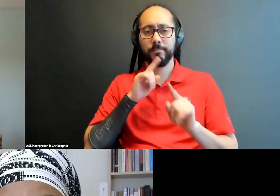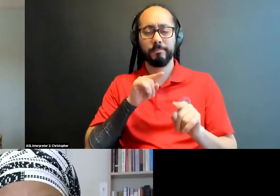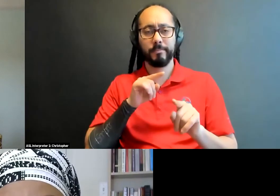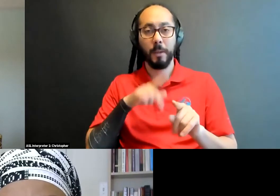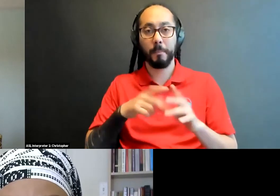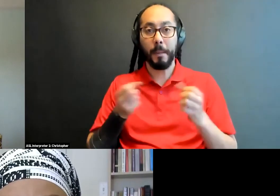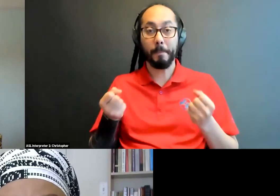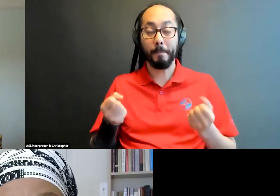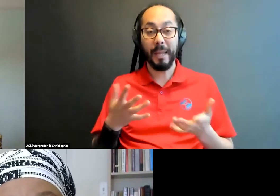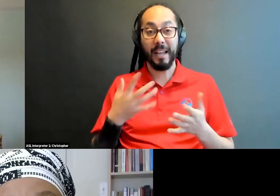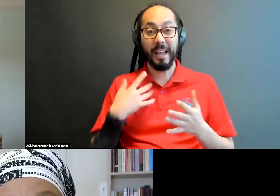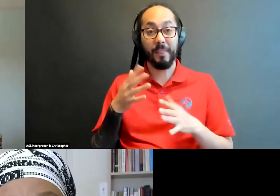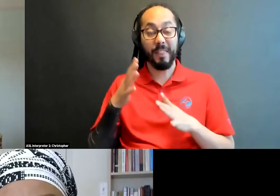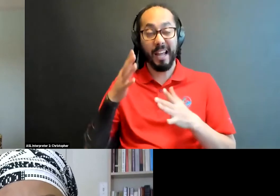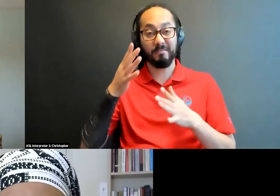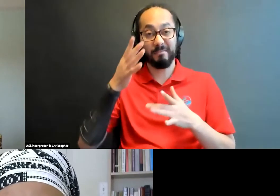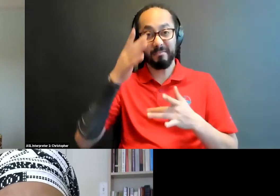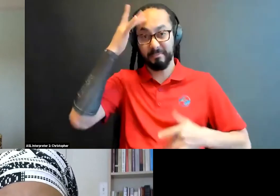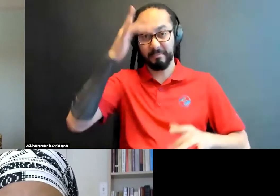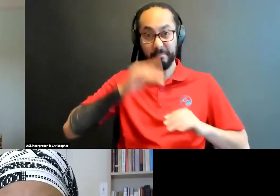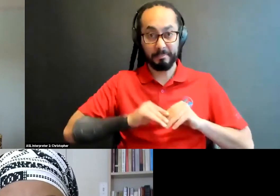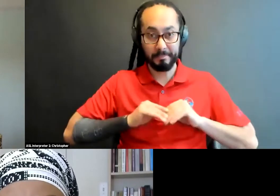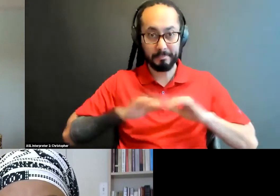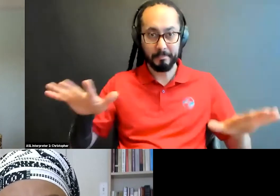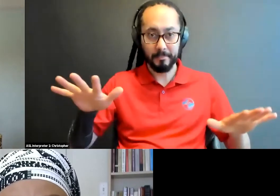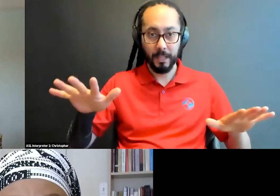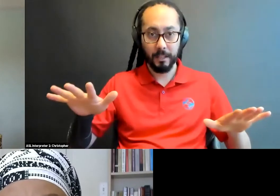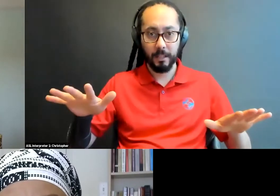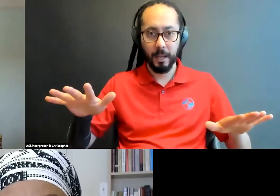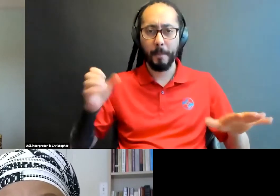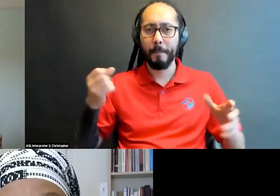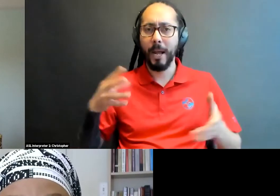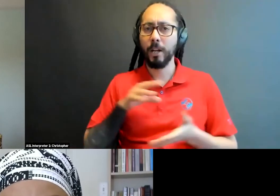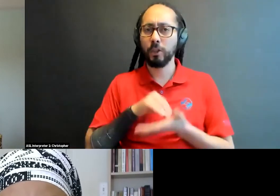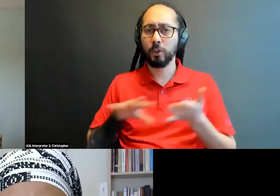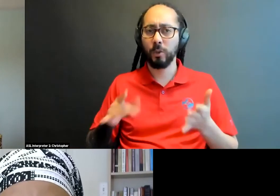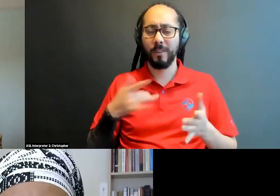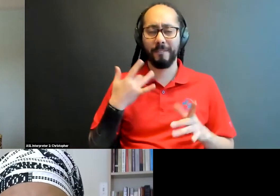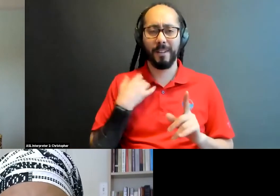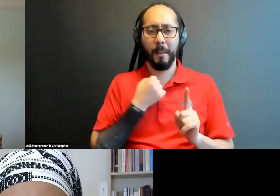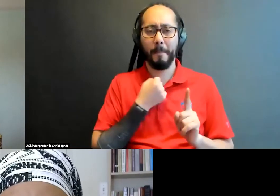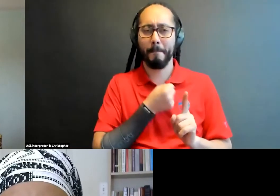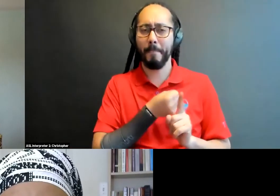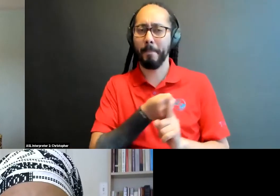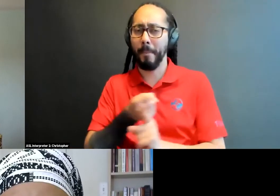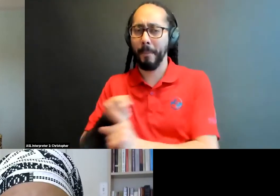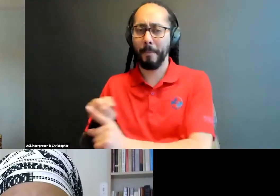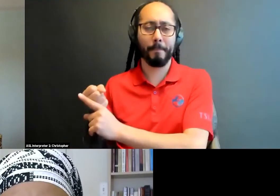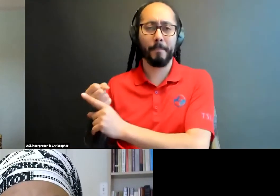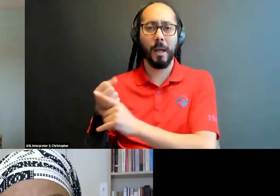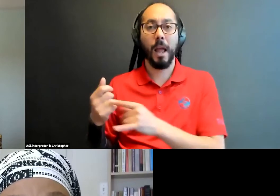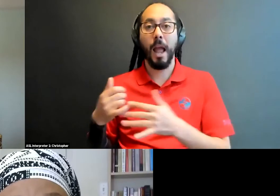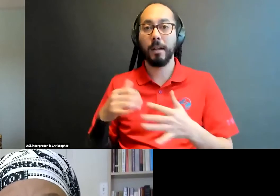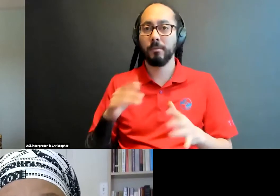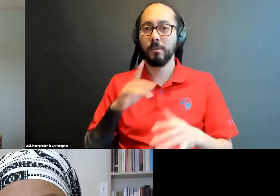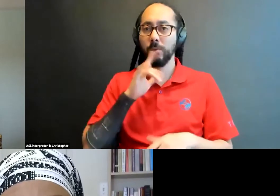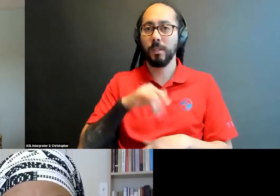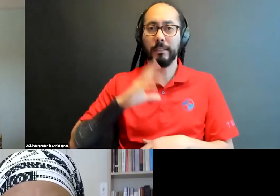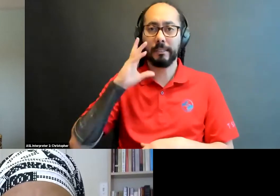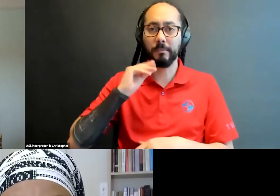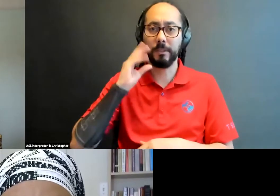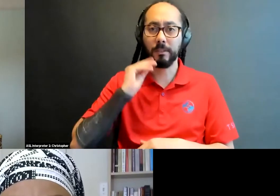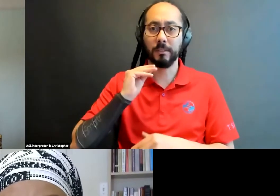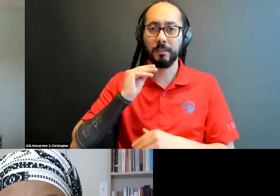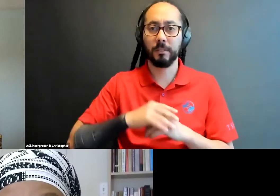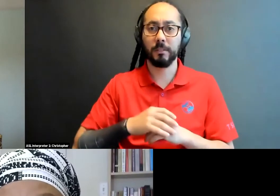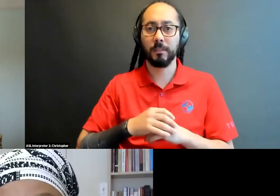many of our students have been experiencing and are continuing to experience. Many of our